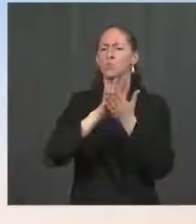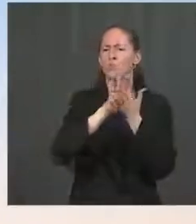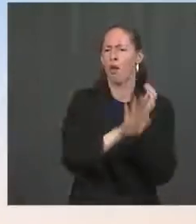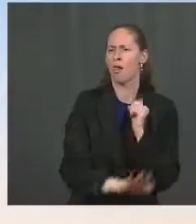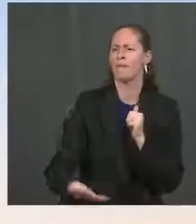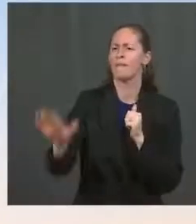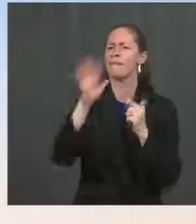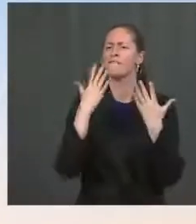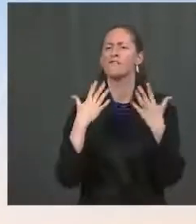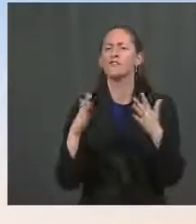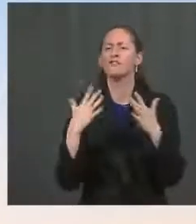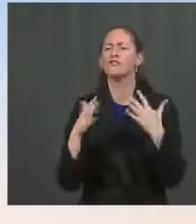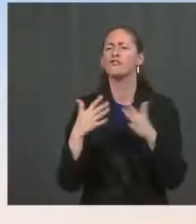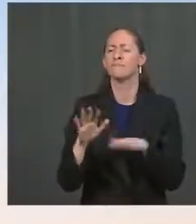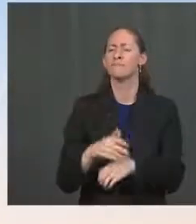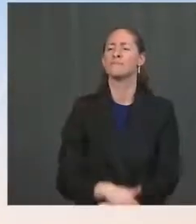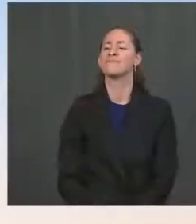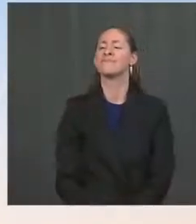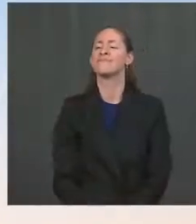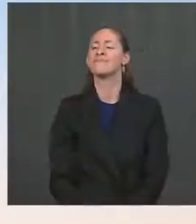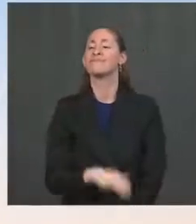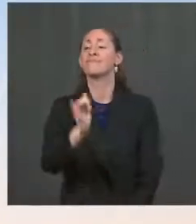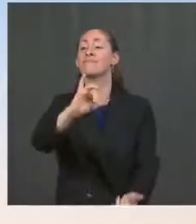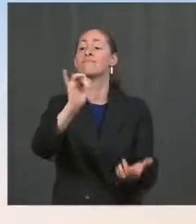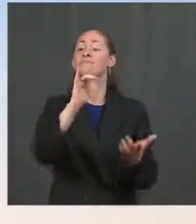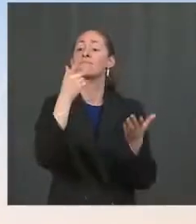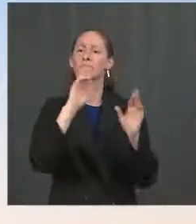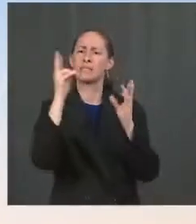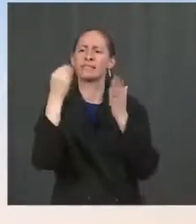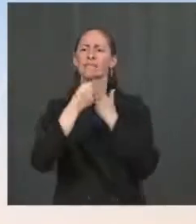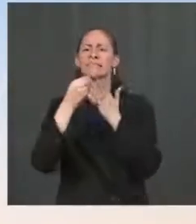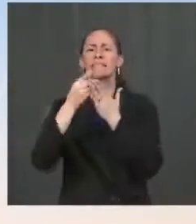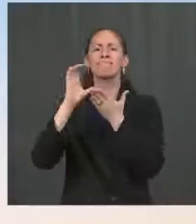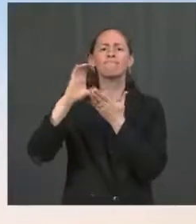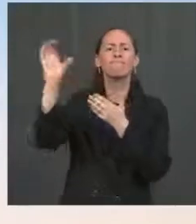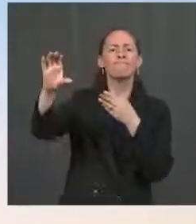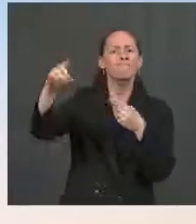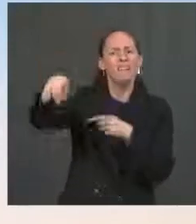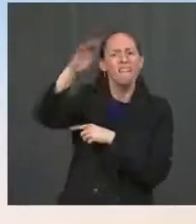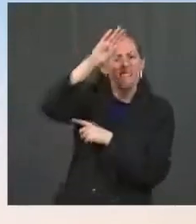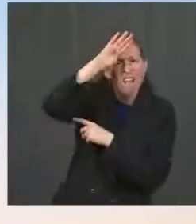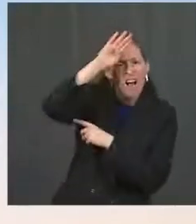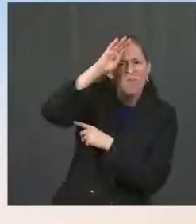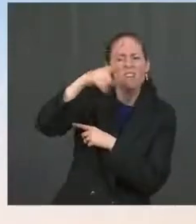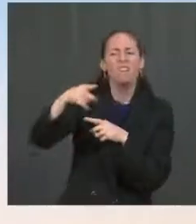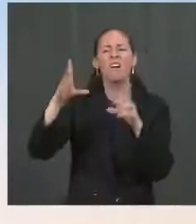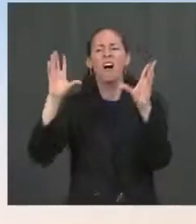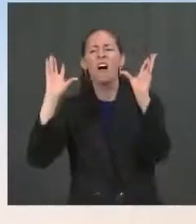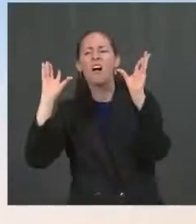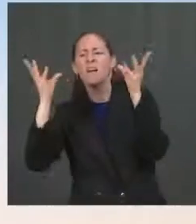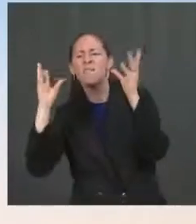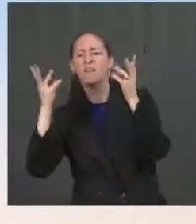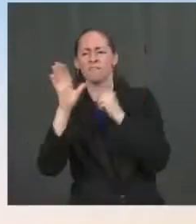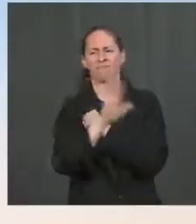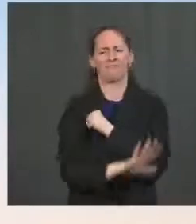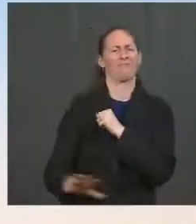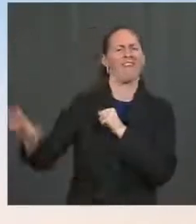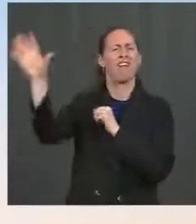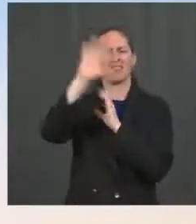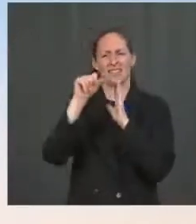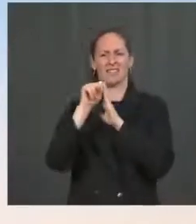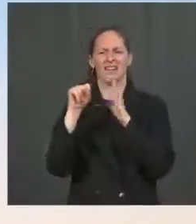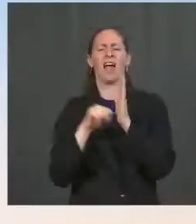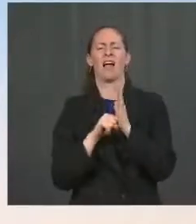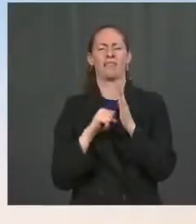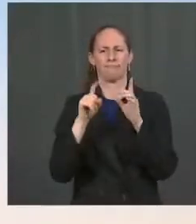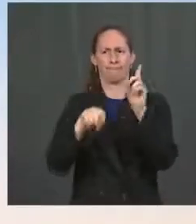and local funding has been used in states across the country. Every state is different, but I would say that funding has been applied, and we'll continue to work to states to